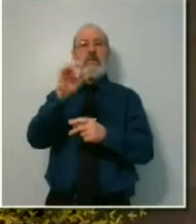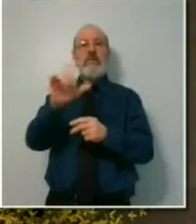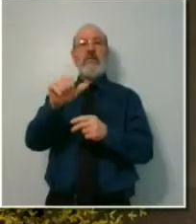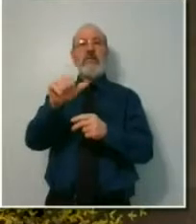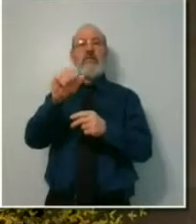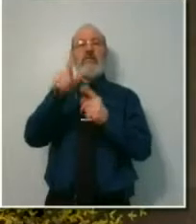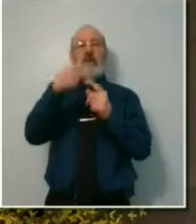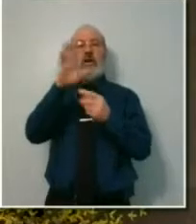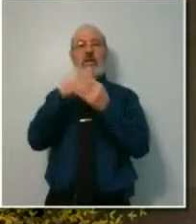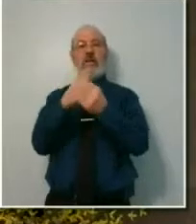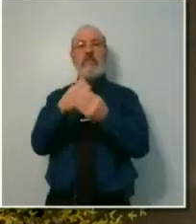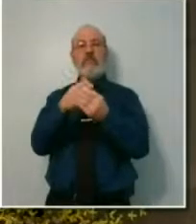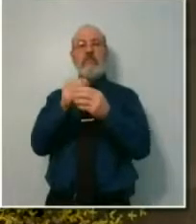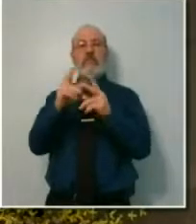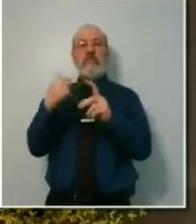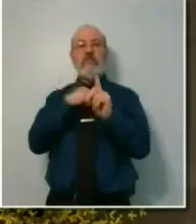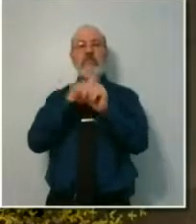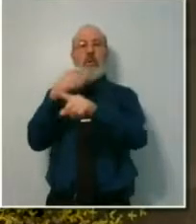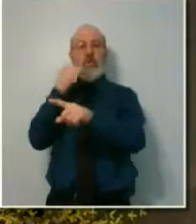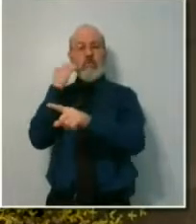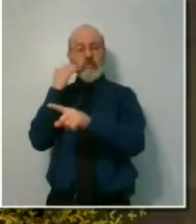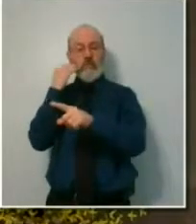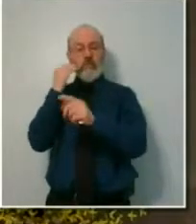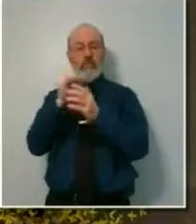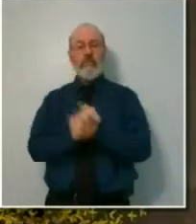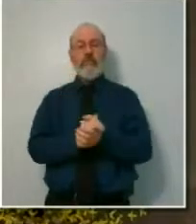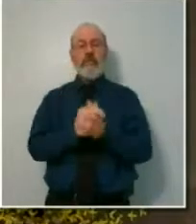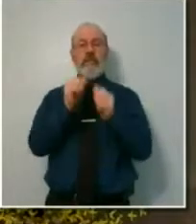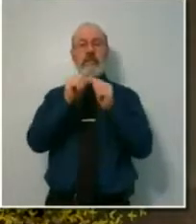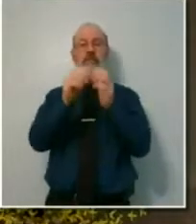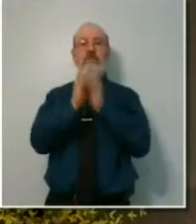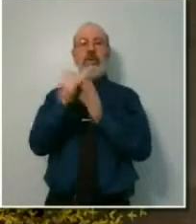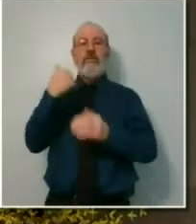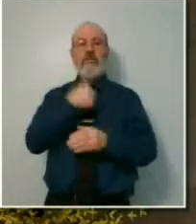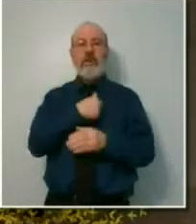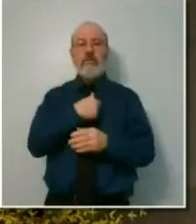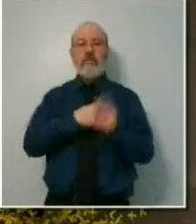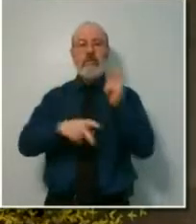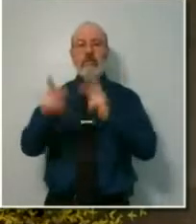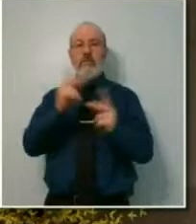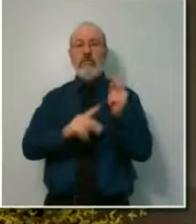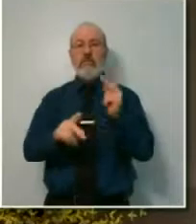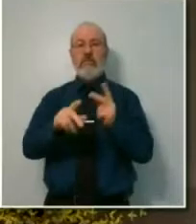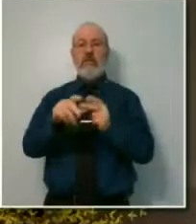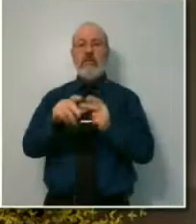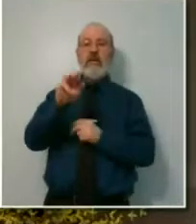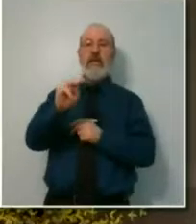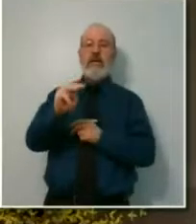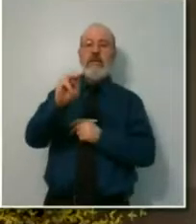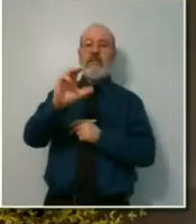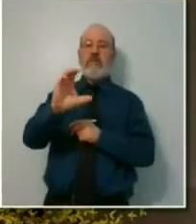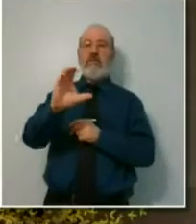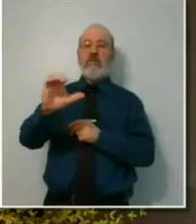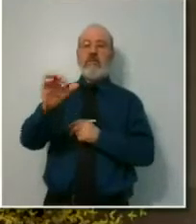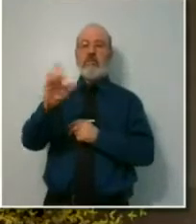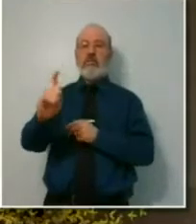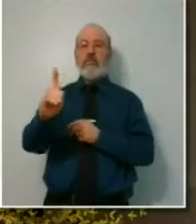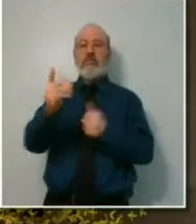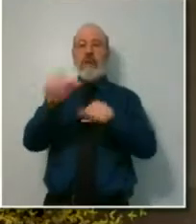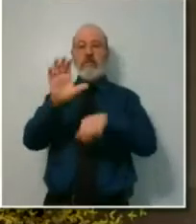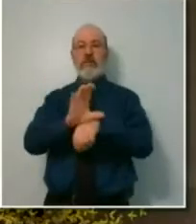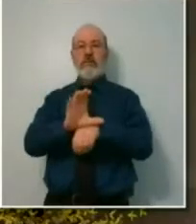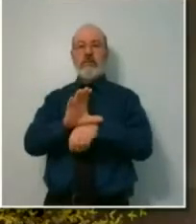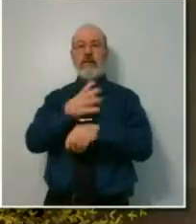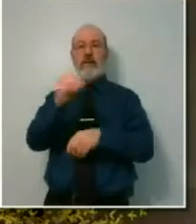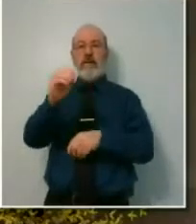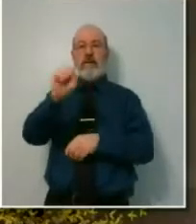to go home. Please continue to pray for us, for the people of McCood Baptist Church, and for St. Lucia through this difficult time.